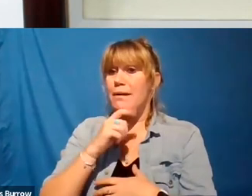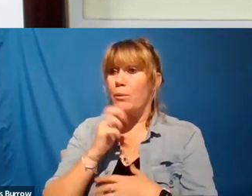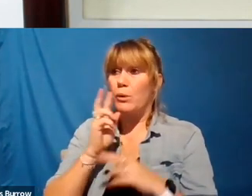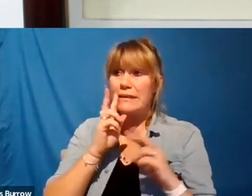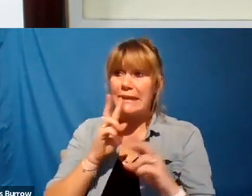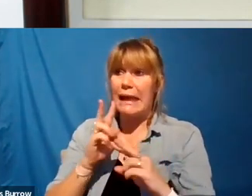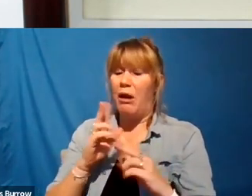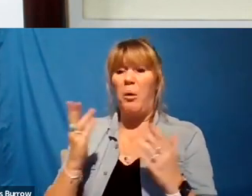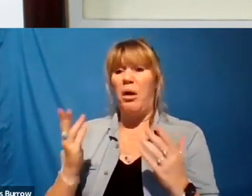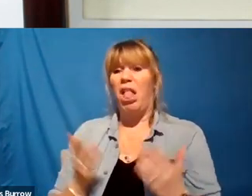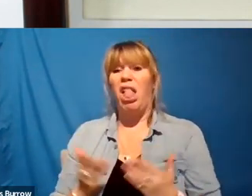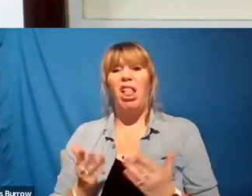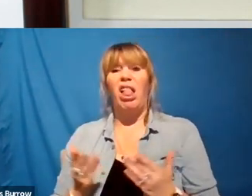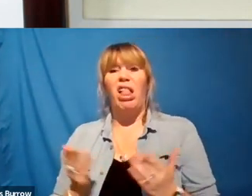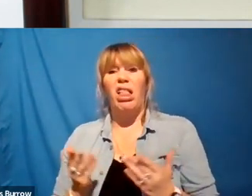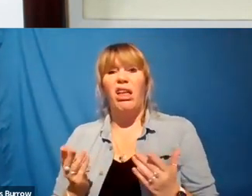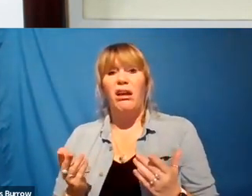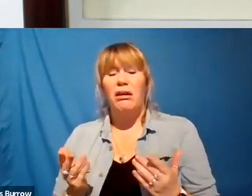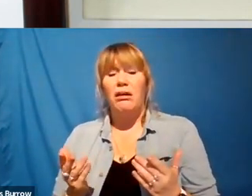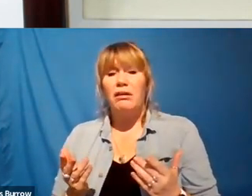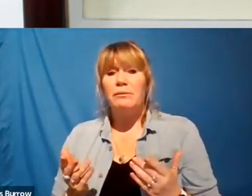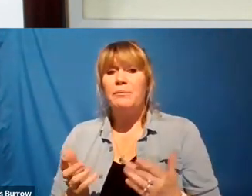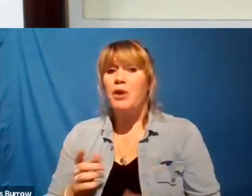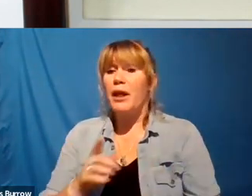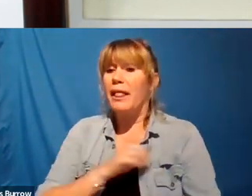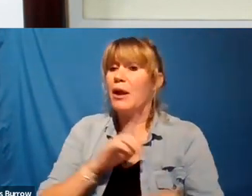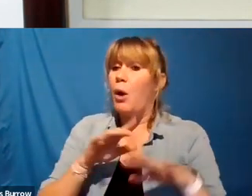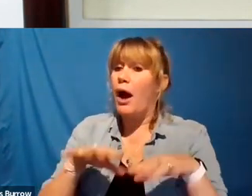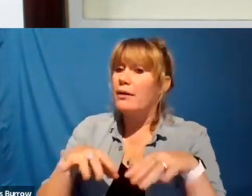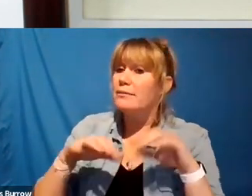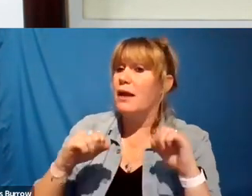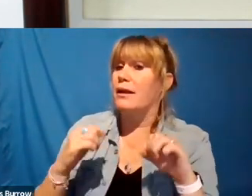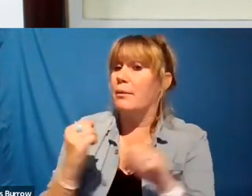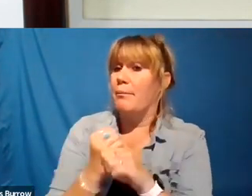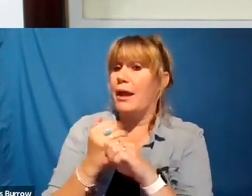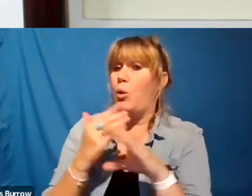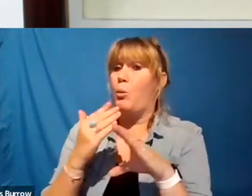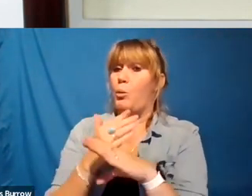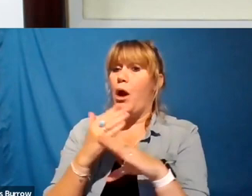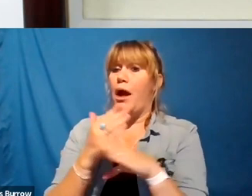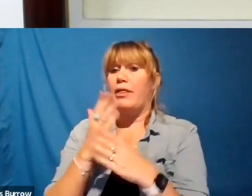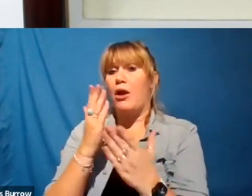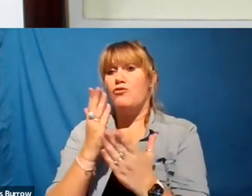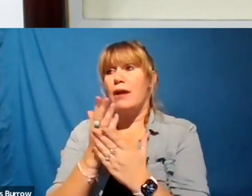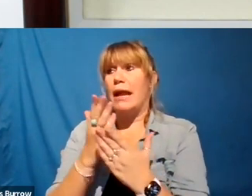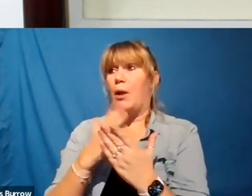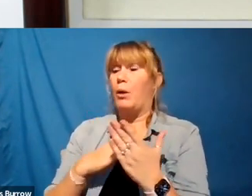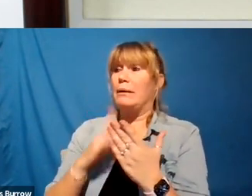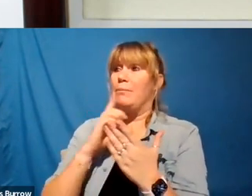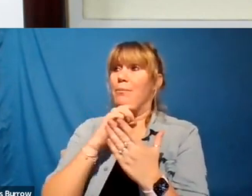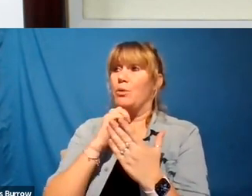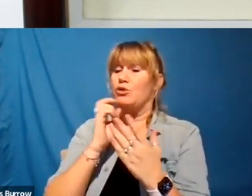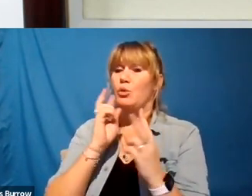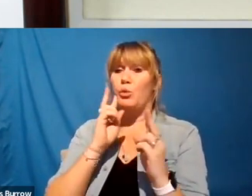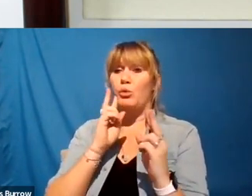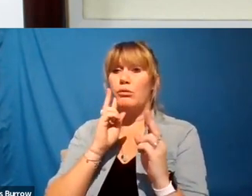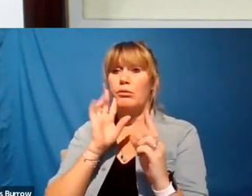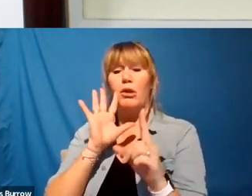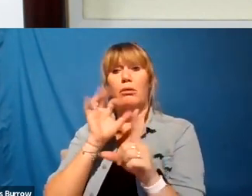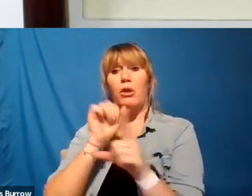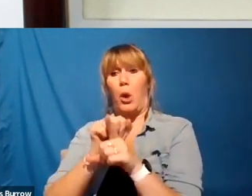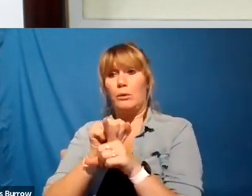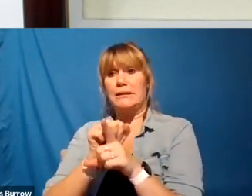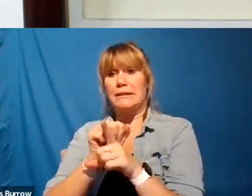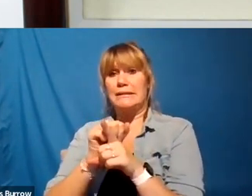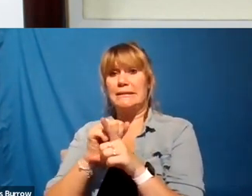care. So I started making work that tried to kind of get people to notice and care about insects and their decline. And I thought